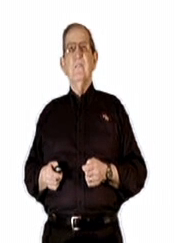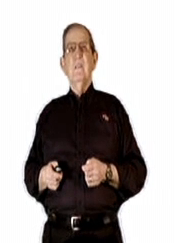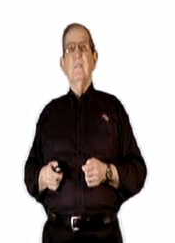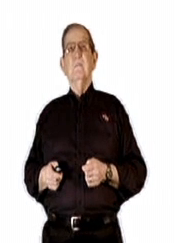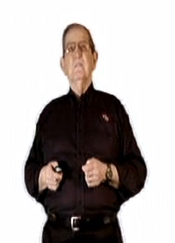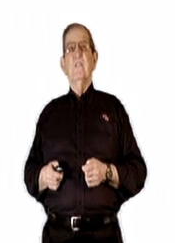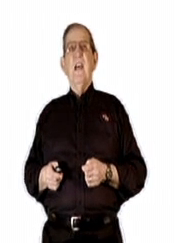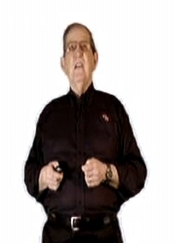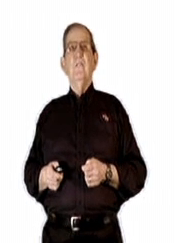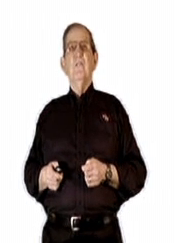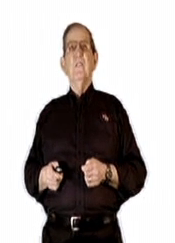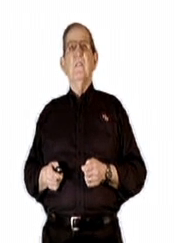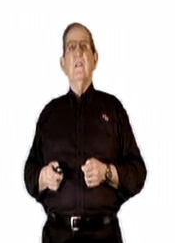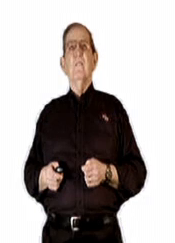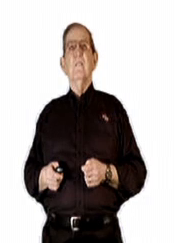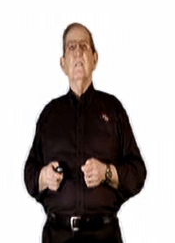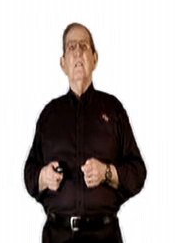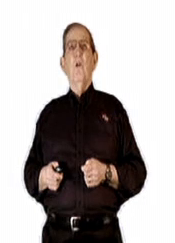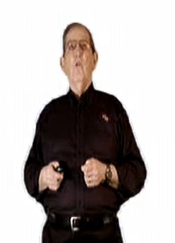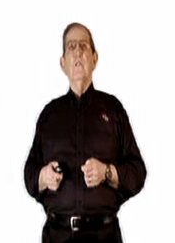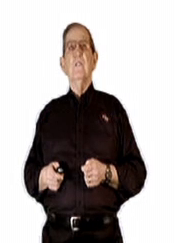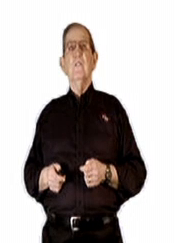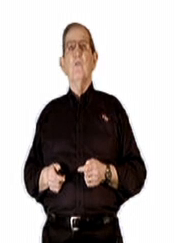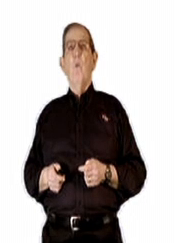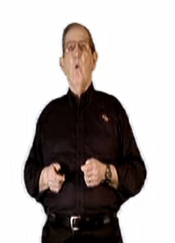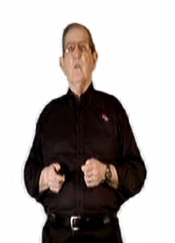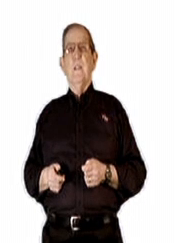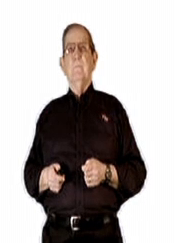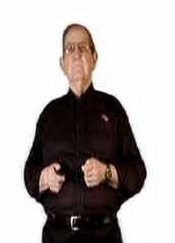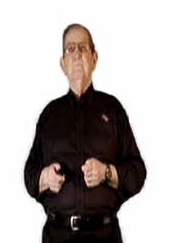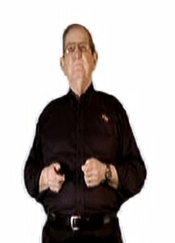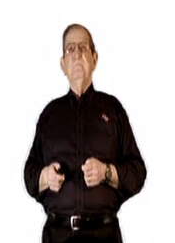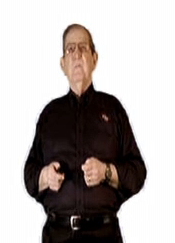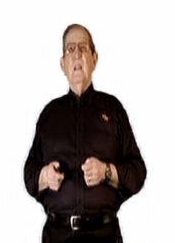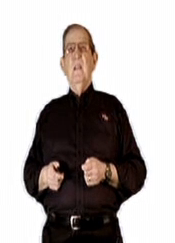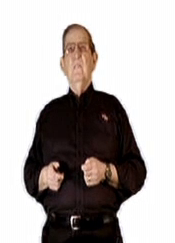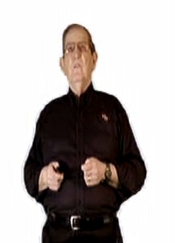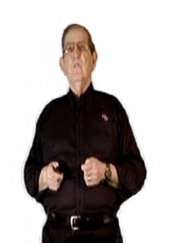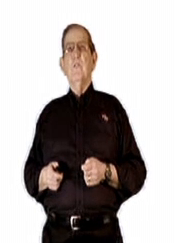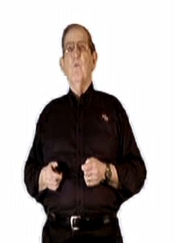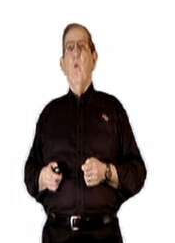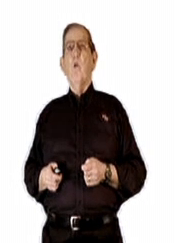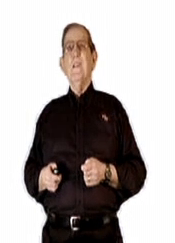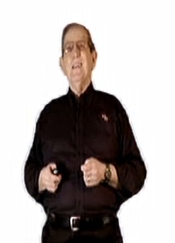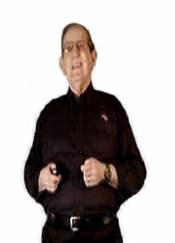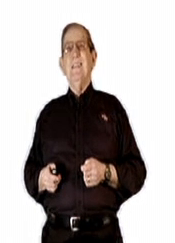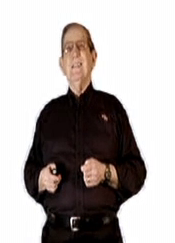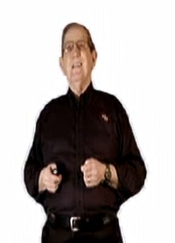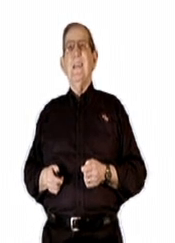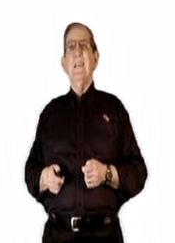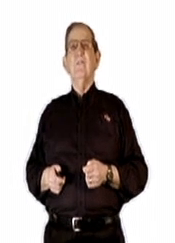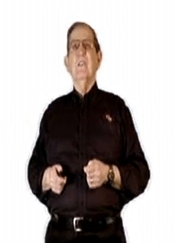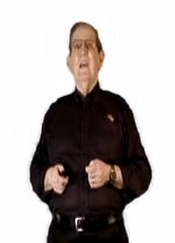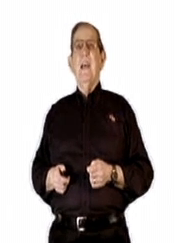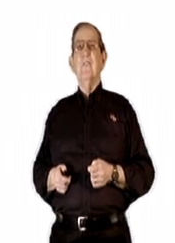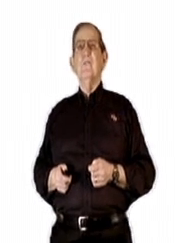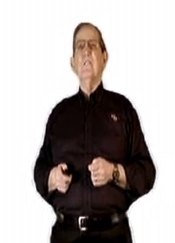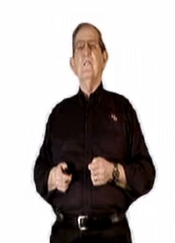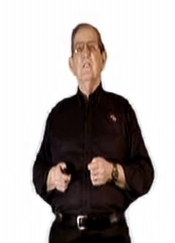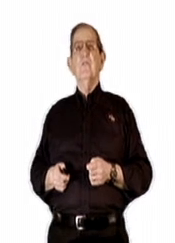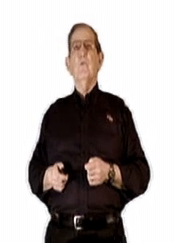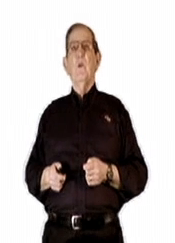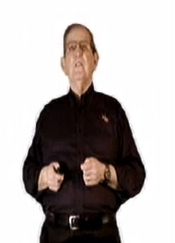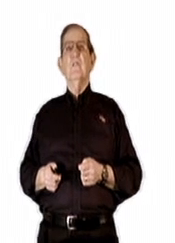next sign you see there is in orange, and it's a warning. And notice warning indicates a